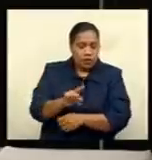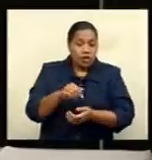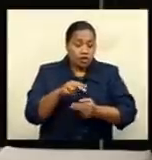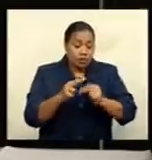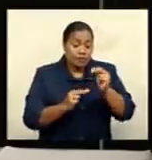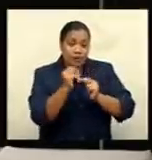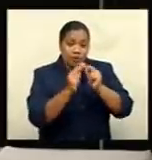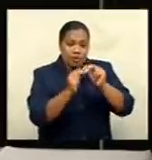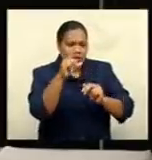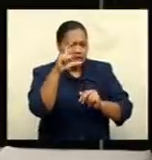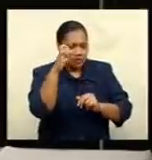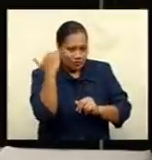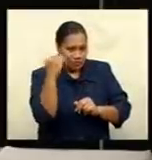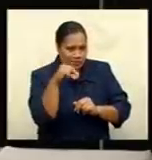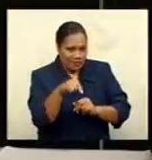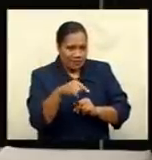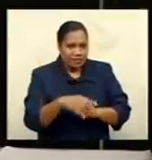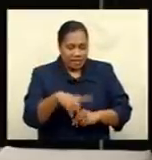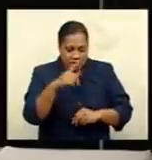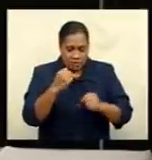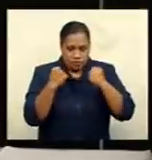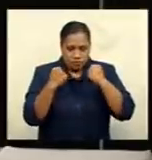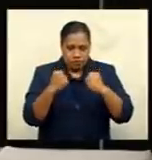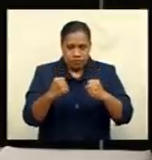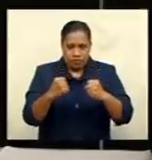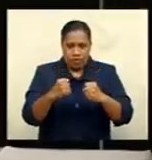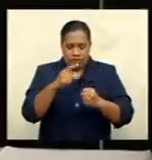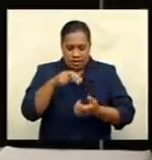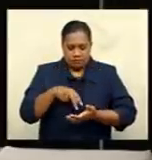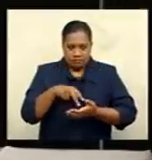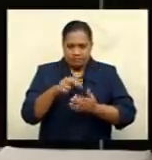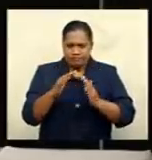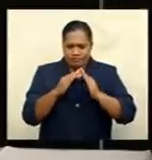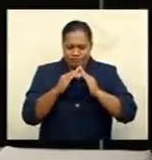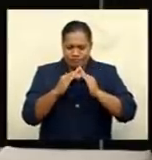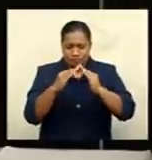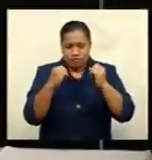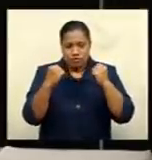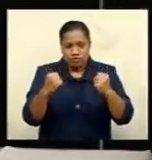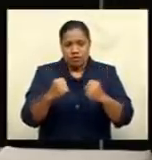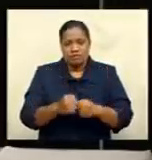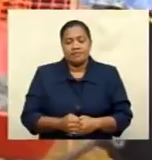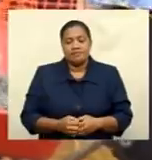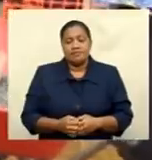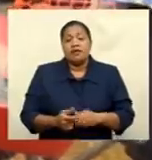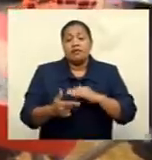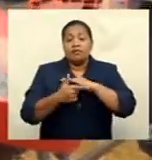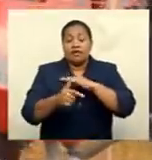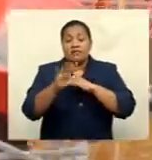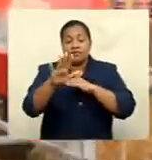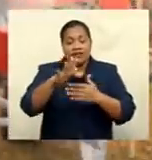the capability to withstand Category 5 cyclones. Eleanor View has more.